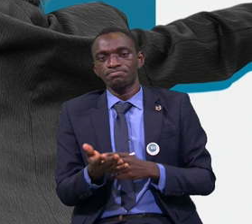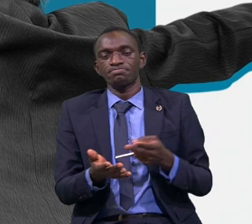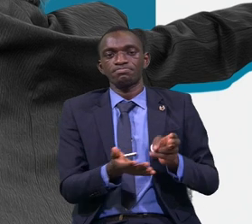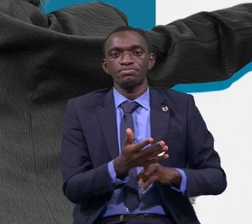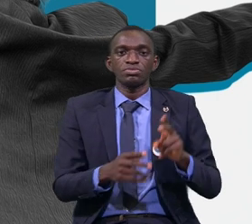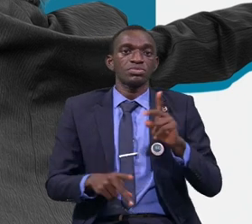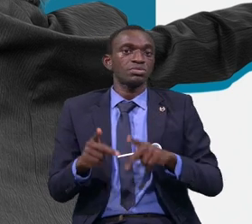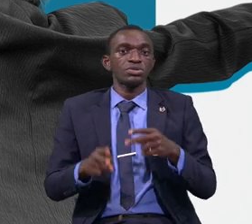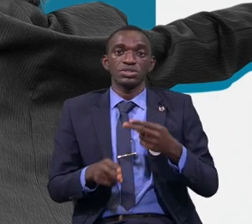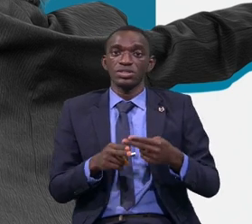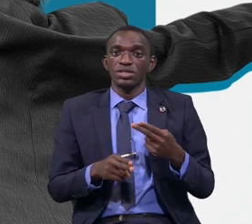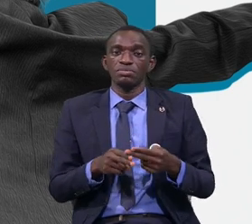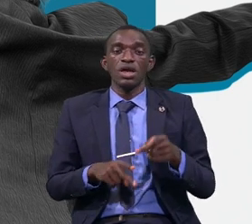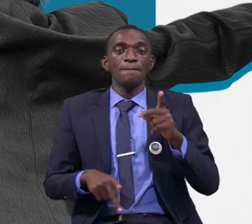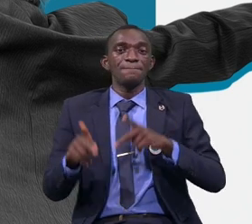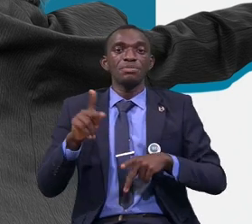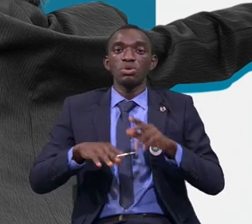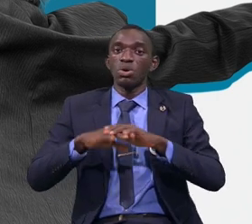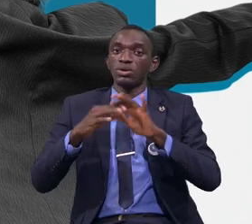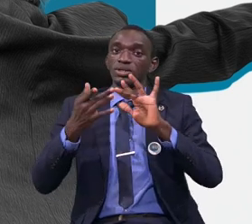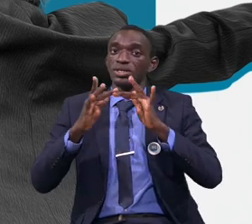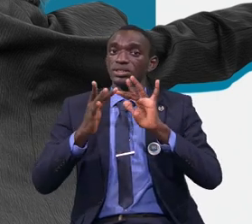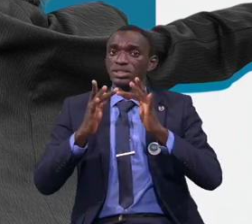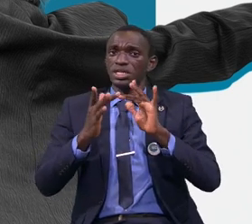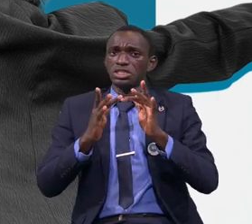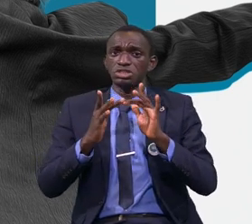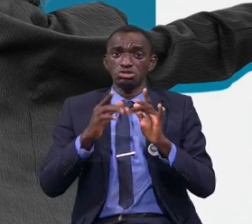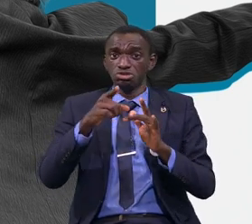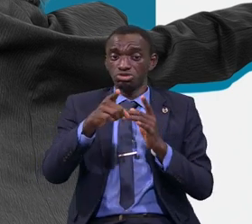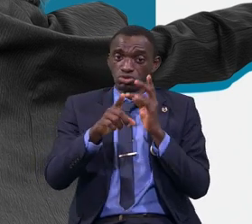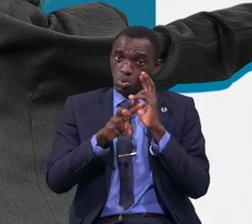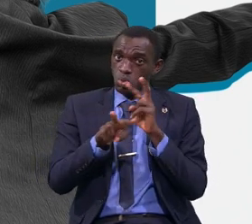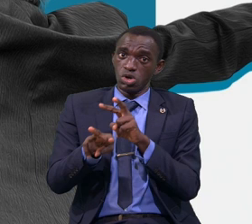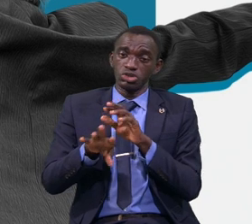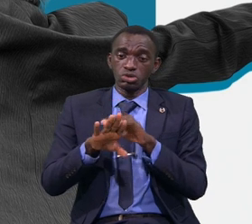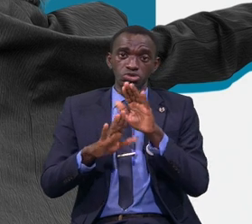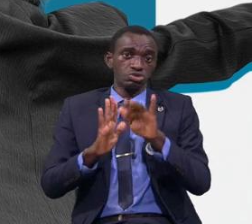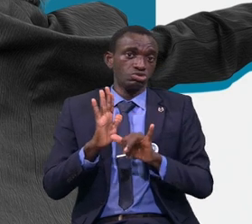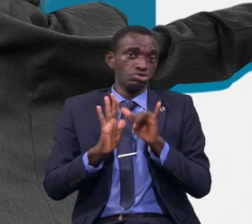Then those online, please fill your address and your name